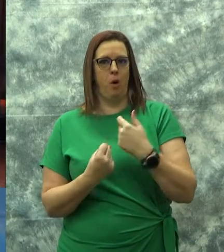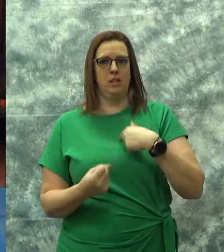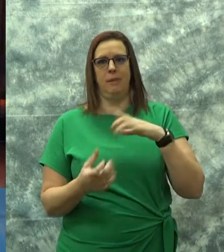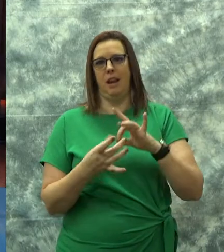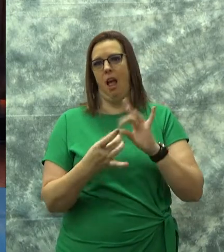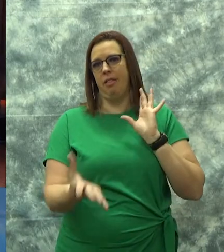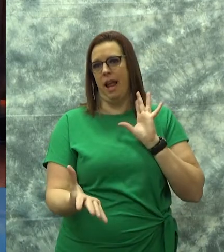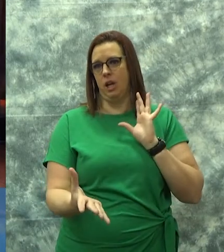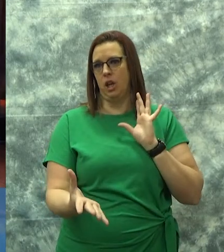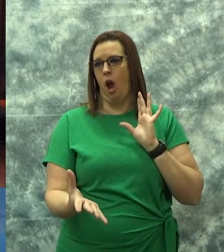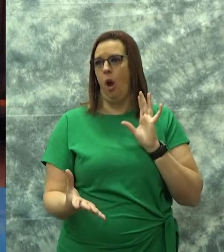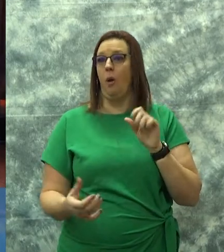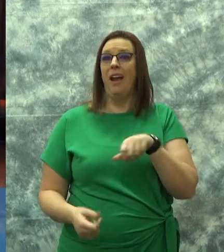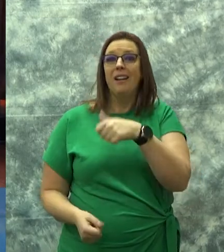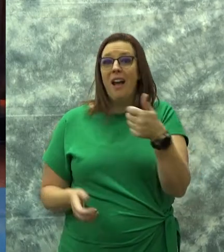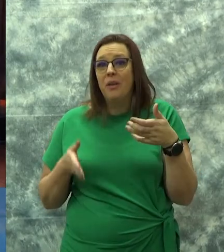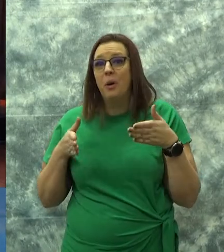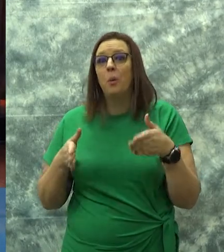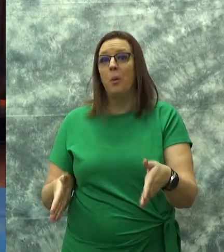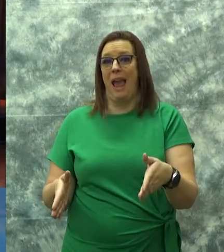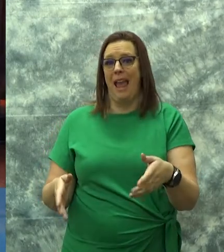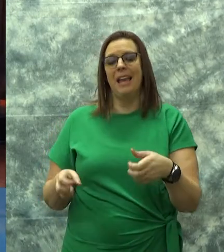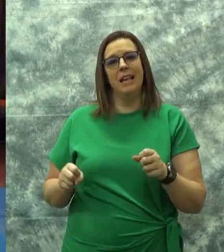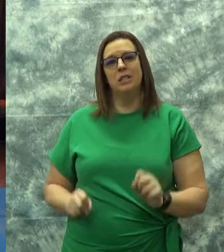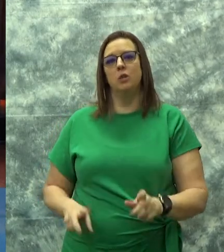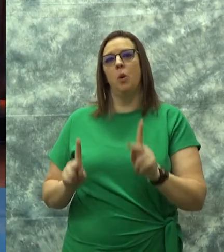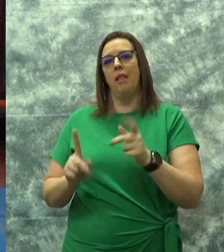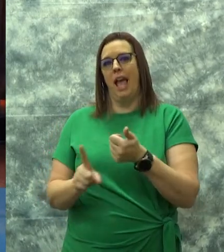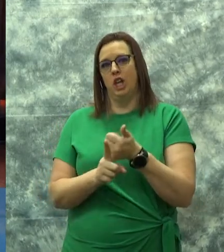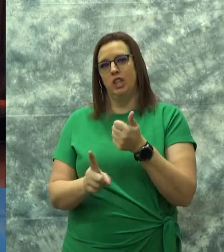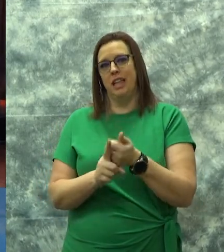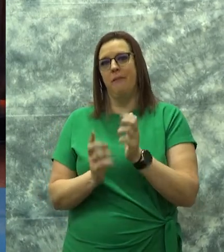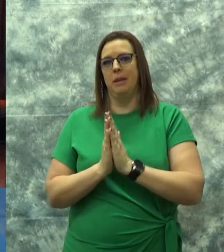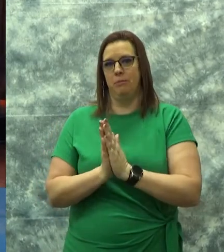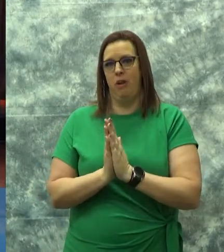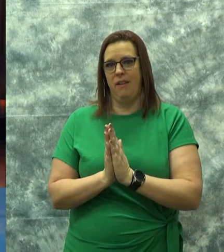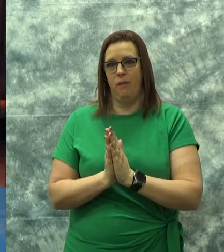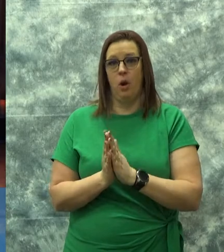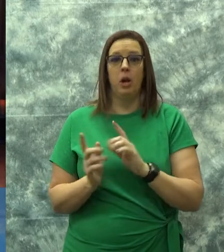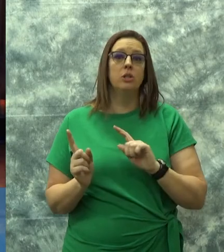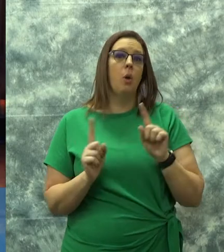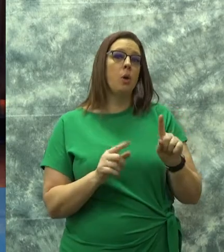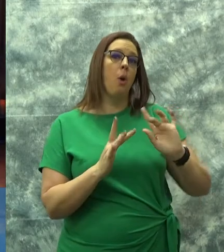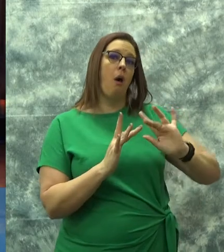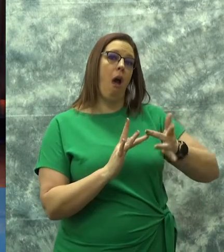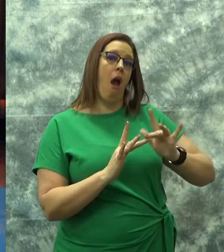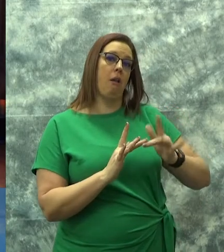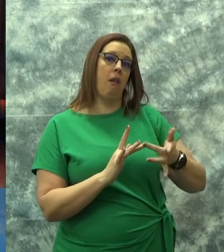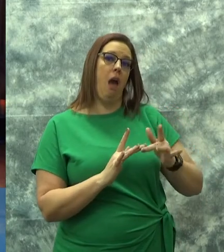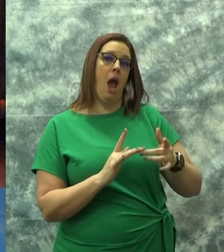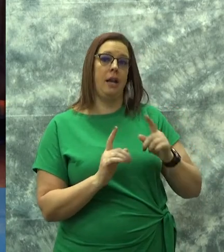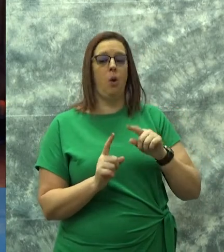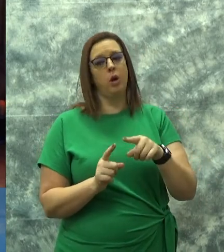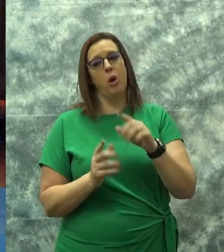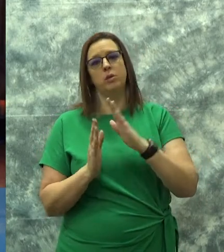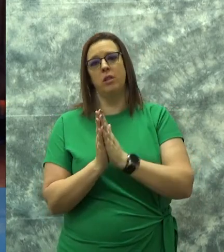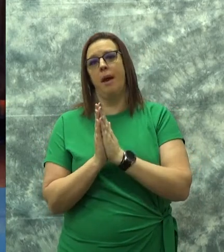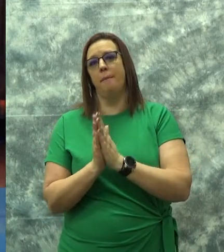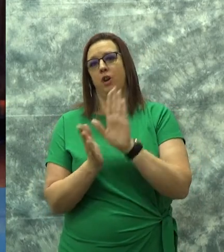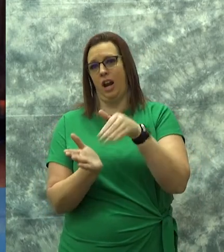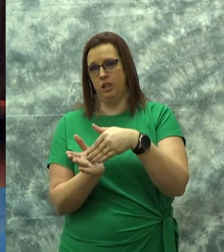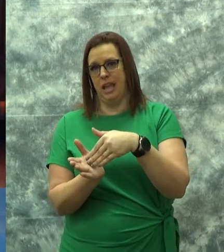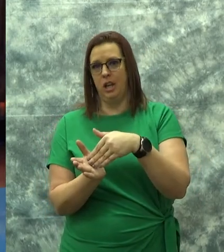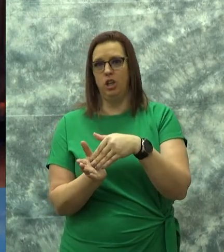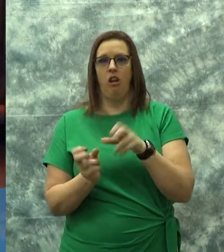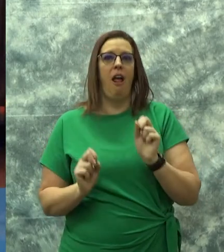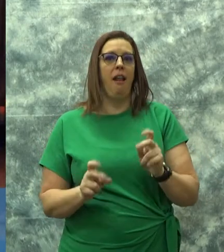go. Another way to let go of anxiety or worry is to let yourself be prayed for. You can go to our website at milehighchurch.org and go to the Prayer and